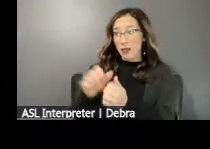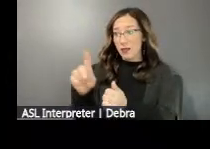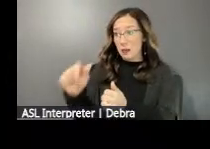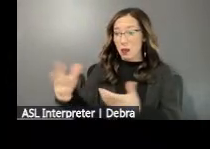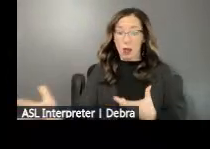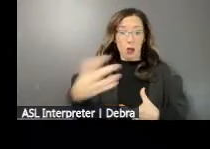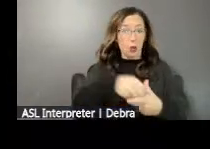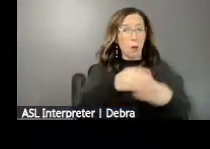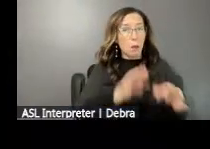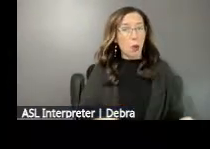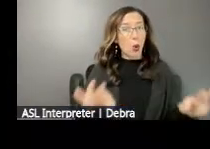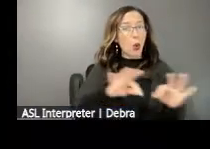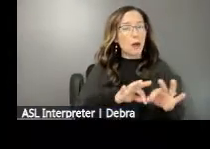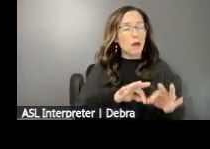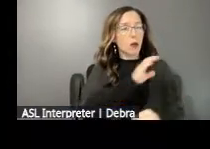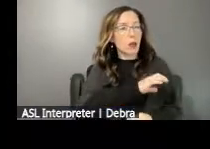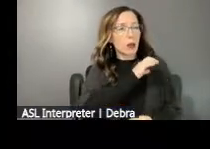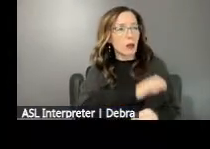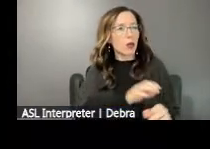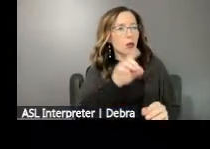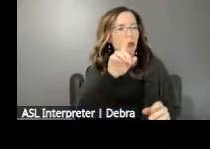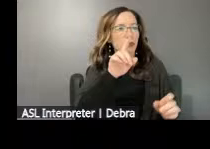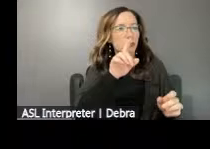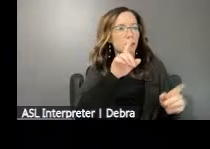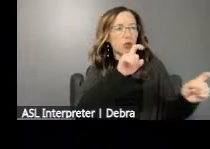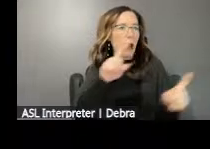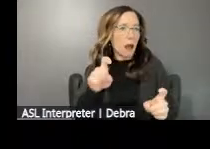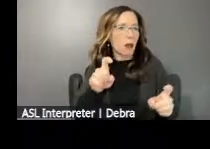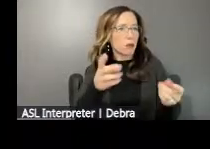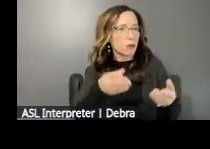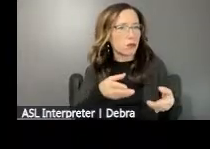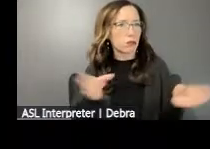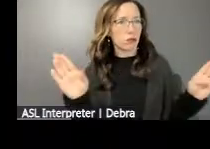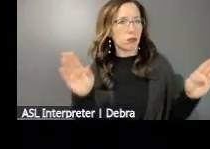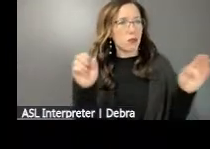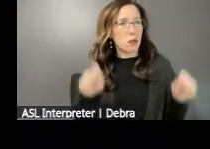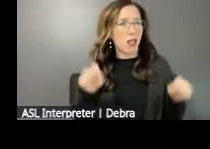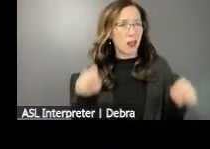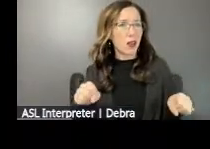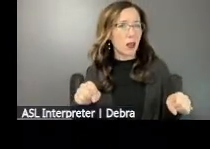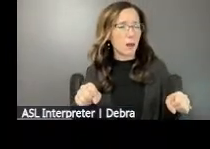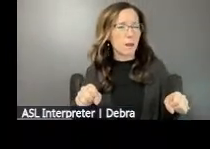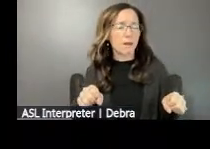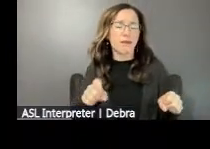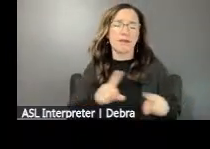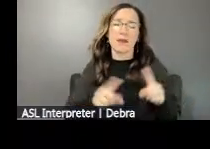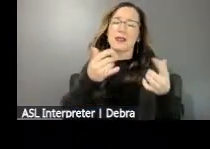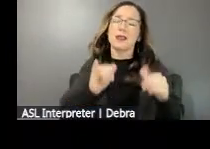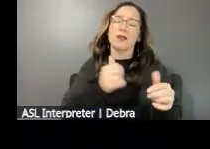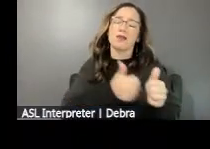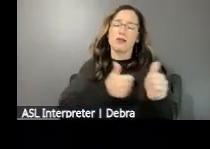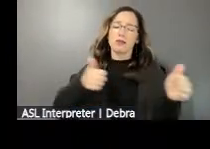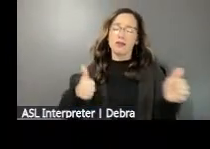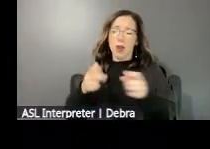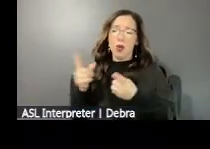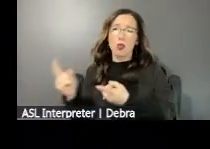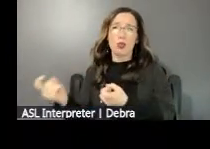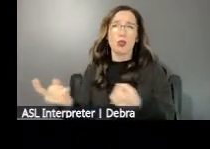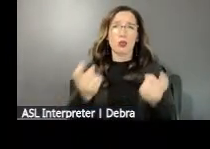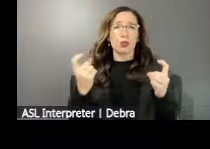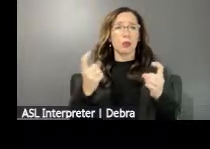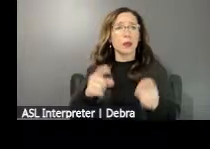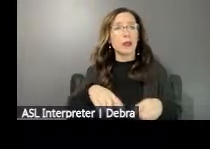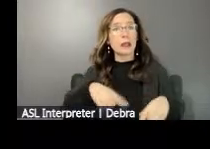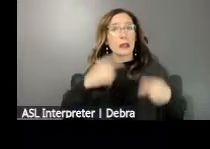for clinical trial generalizability, yet we are so far behind in making sure that our recruitment, consent, and data